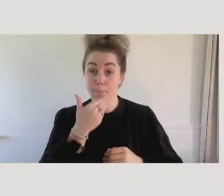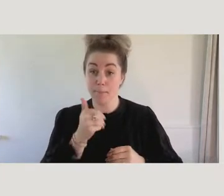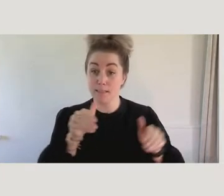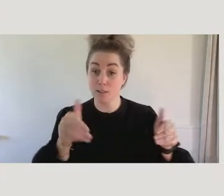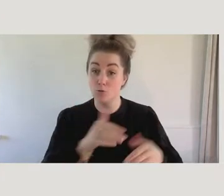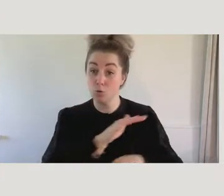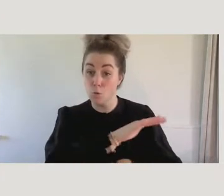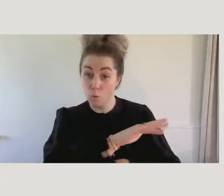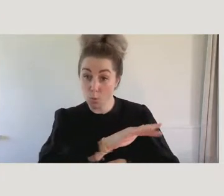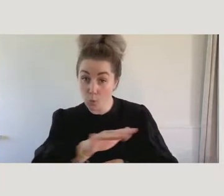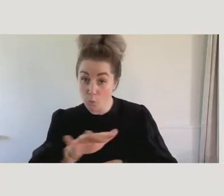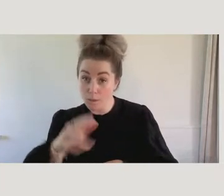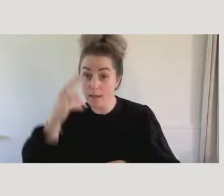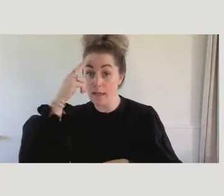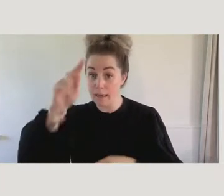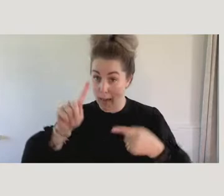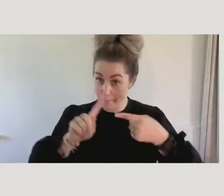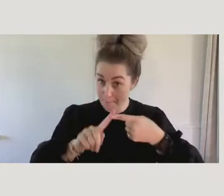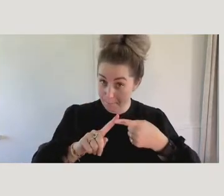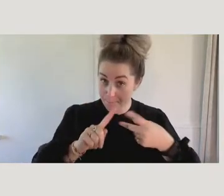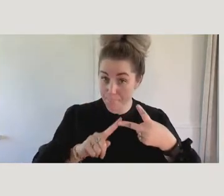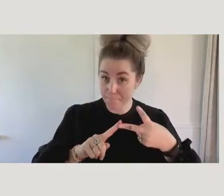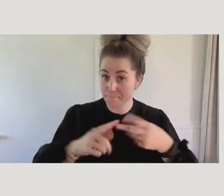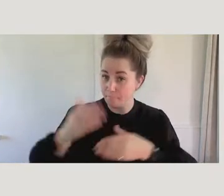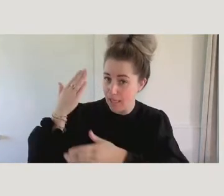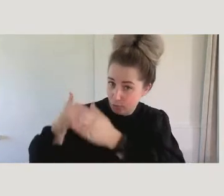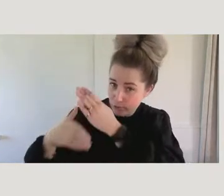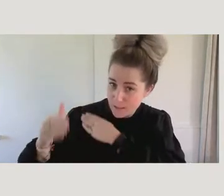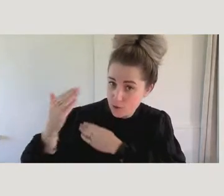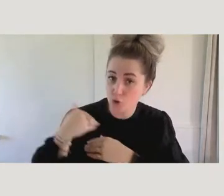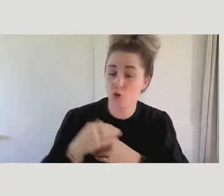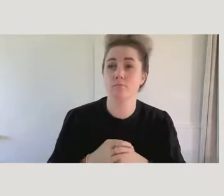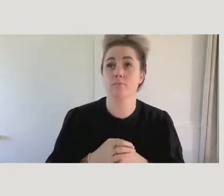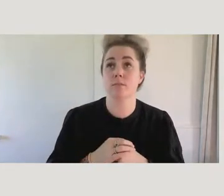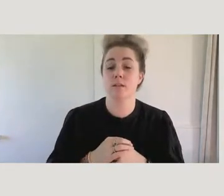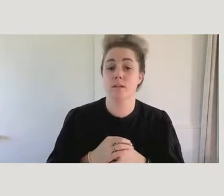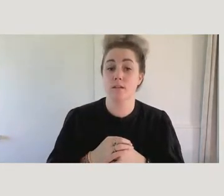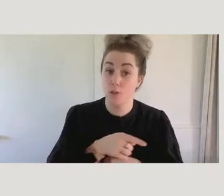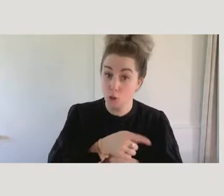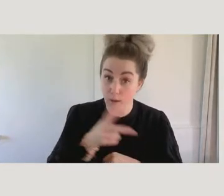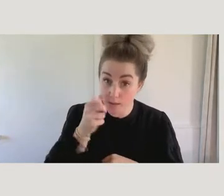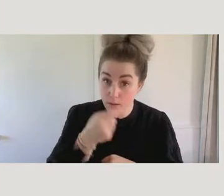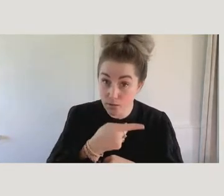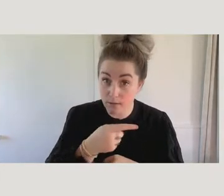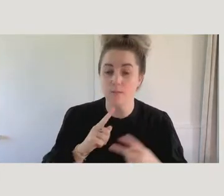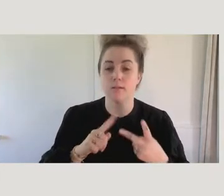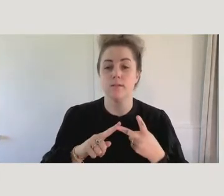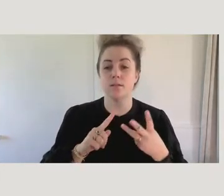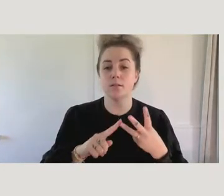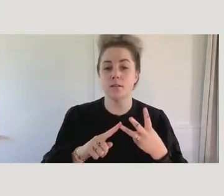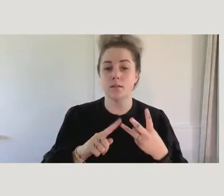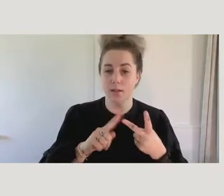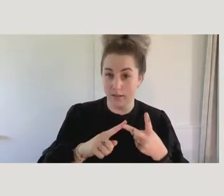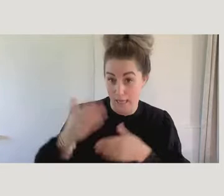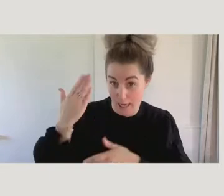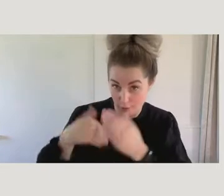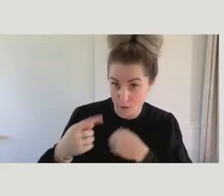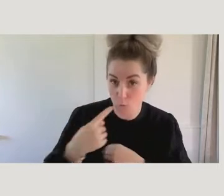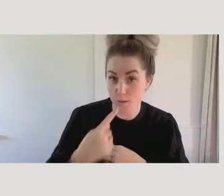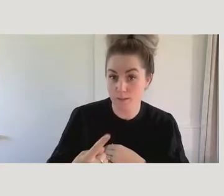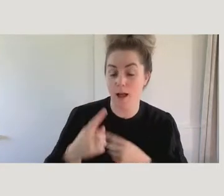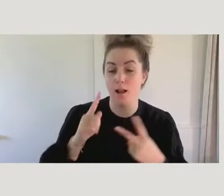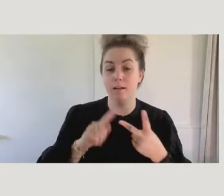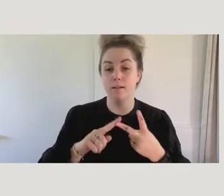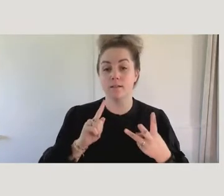so they'll tell you their name they'll tell you their heritage you listening yeah they'll tell you their Heritage um